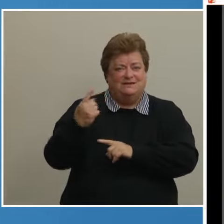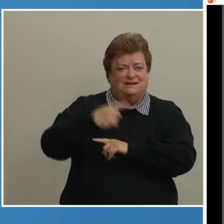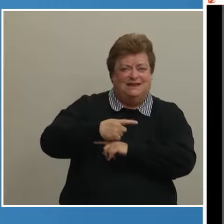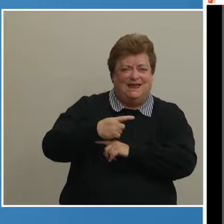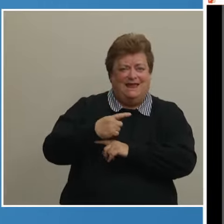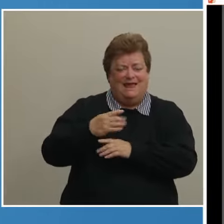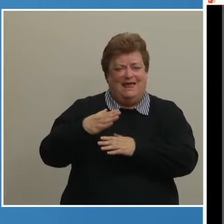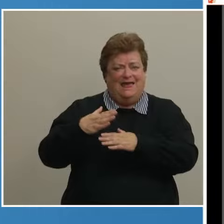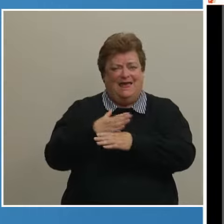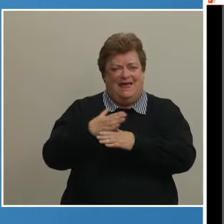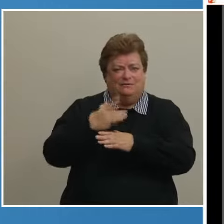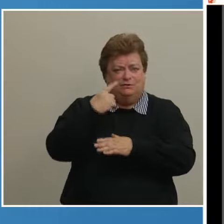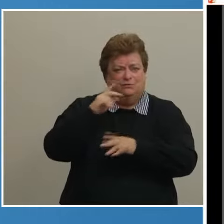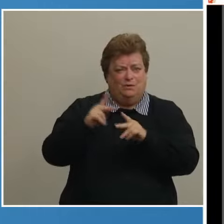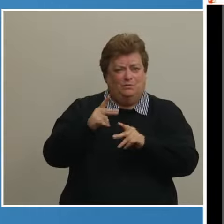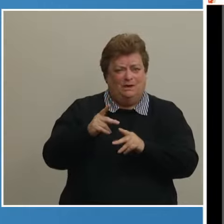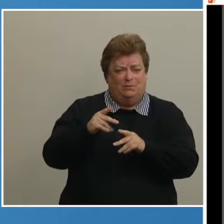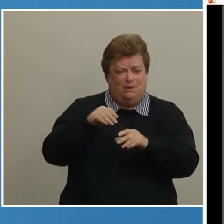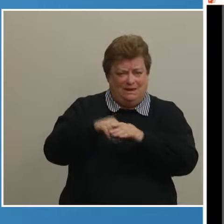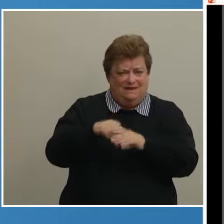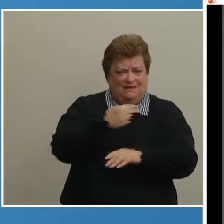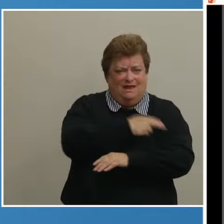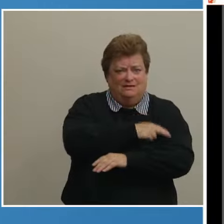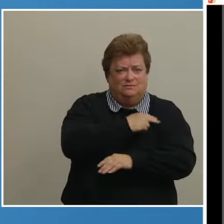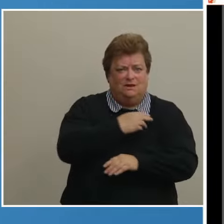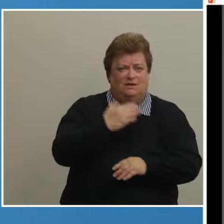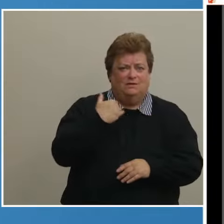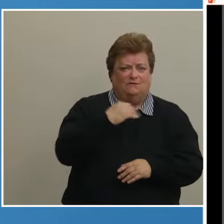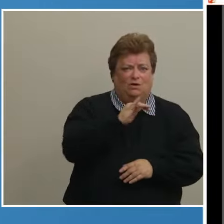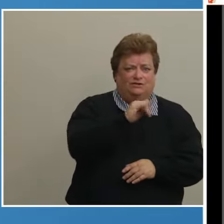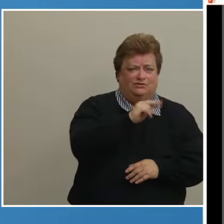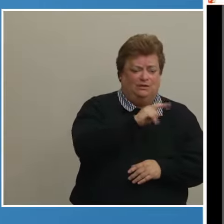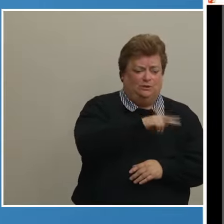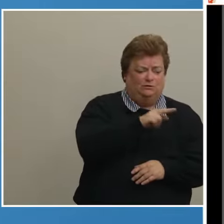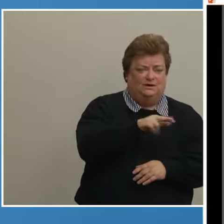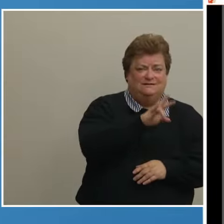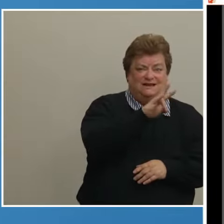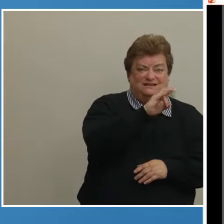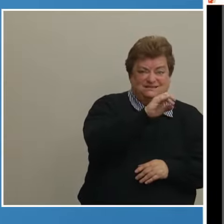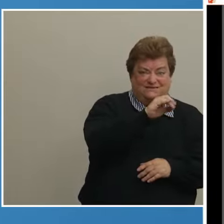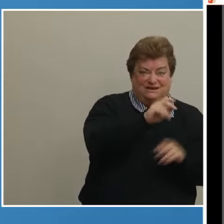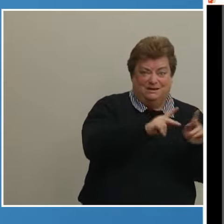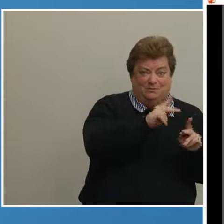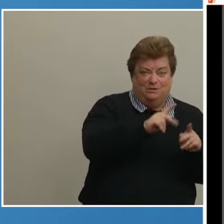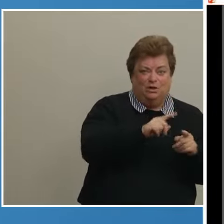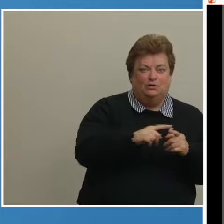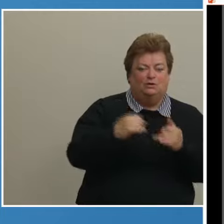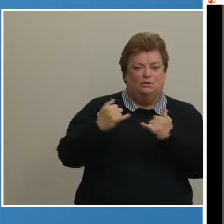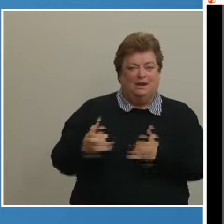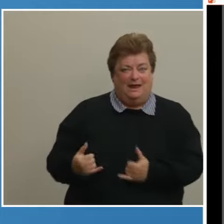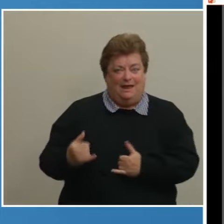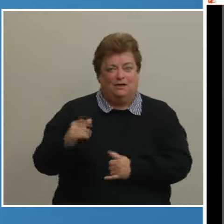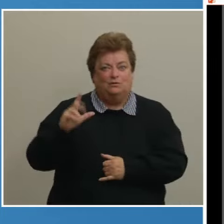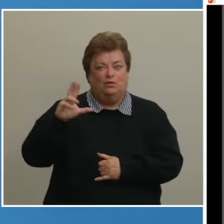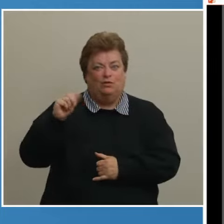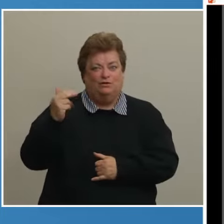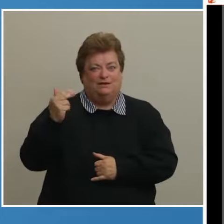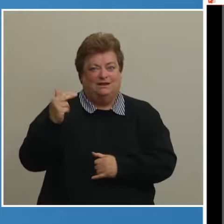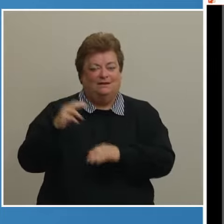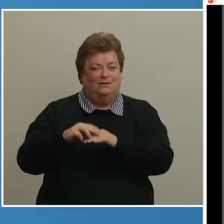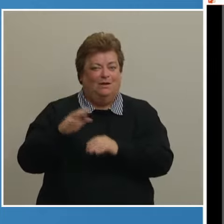of patients hospitalized has dropped from 70 on January 22nd to 13 on March